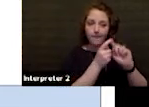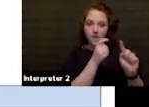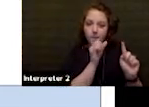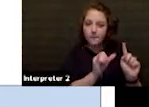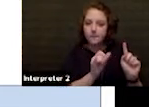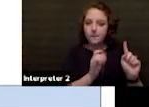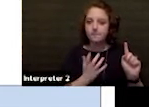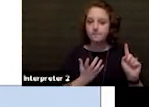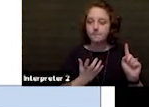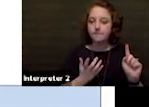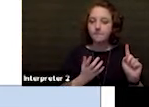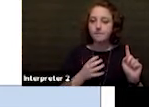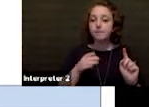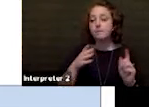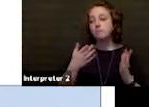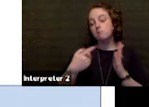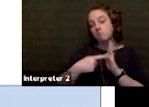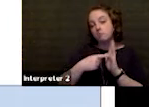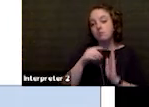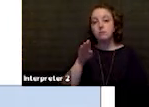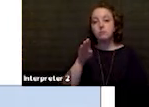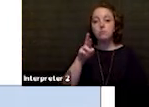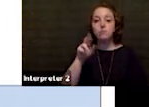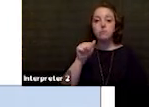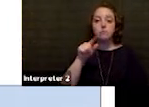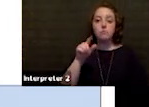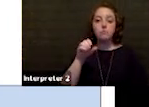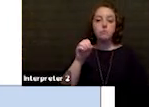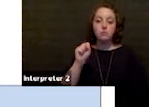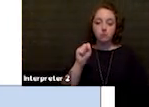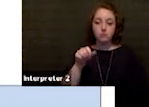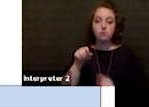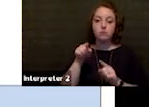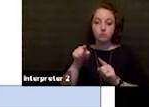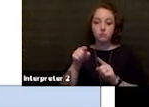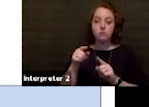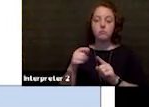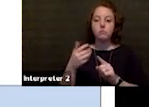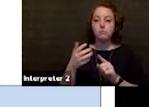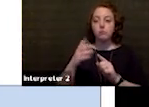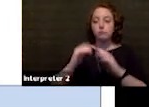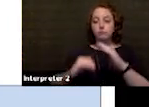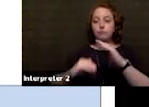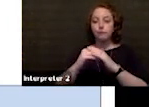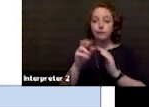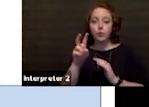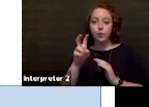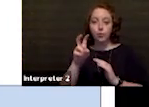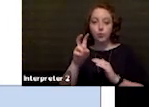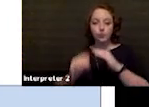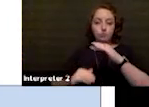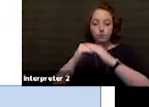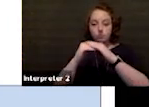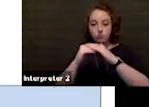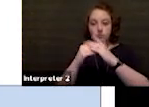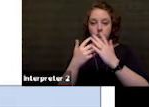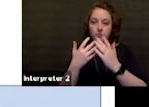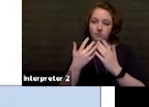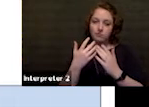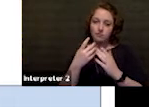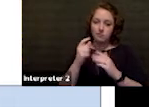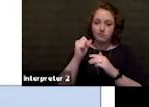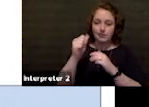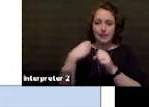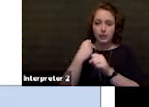all right, Brazos stays at 200 capacity, we don't see that changing drastically over the next 10 plus